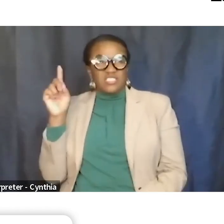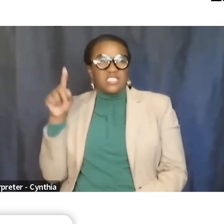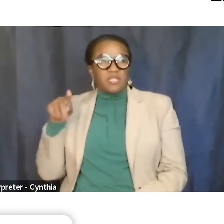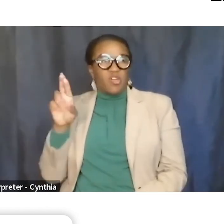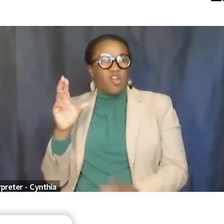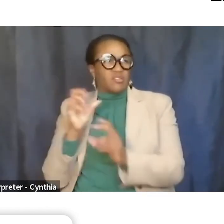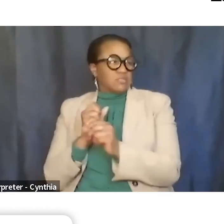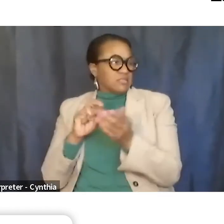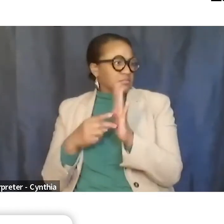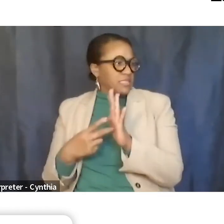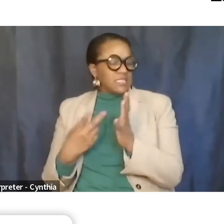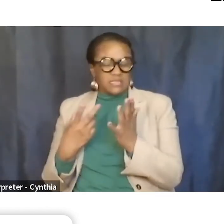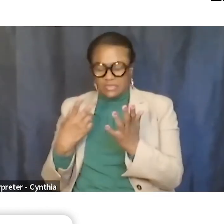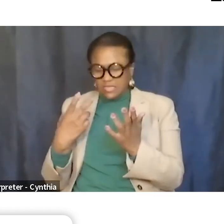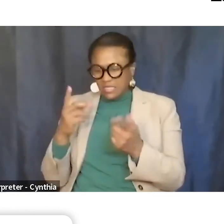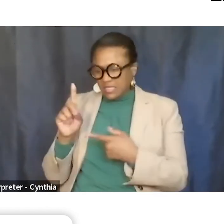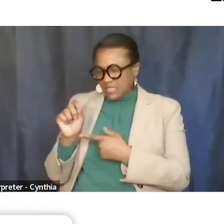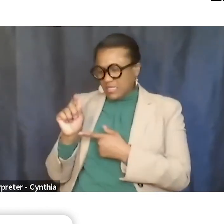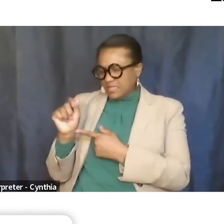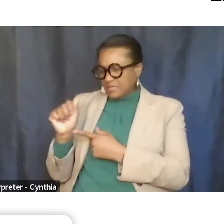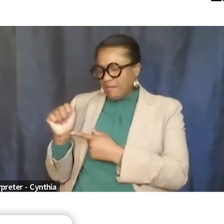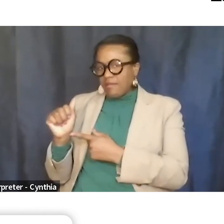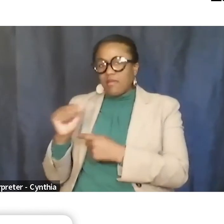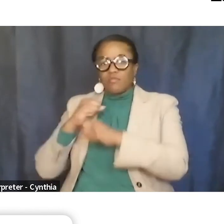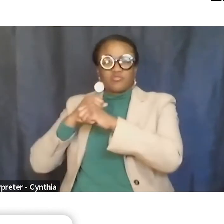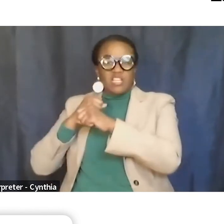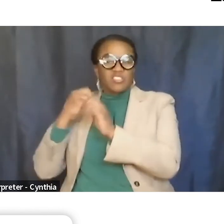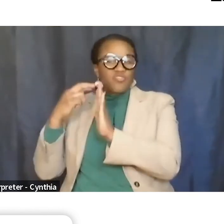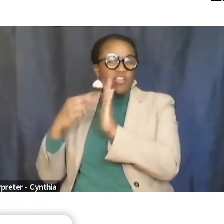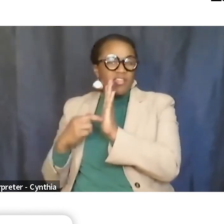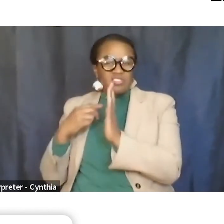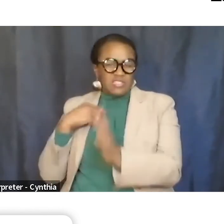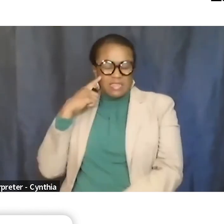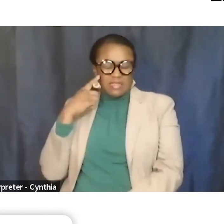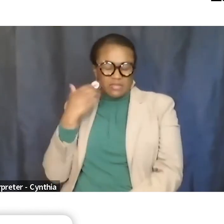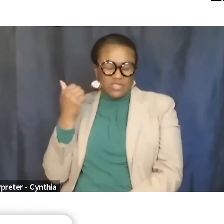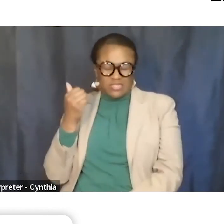for. It's data protection regulation, I forget, but